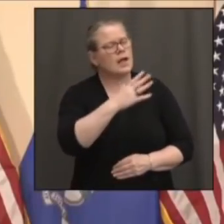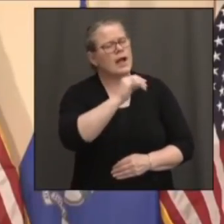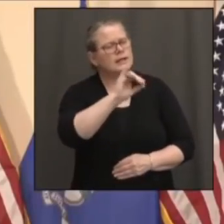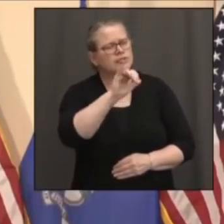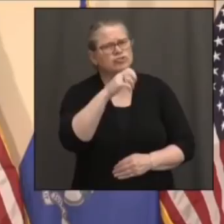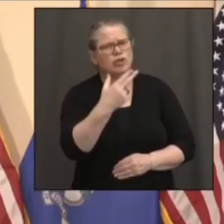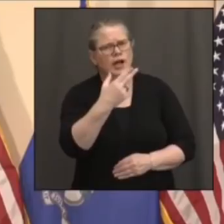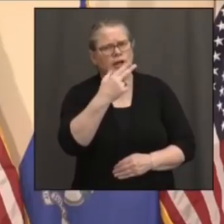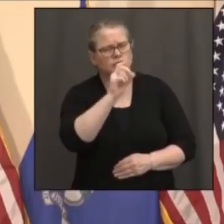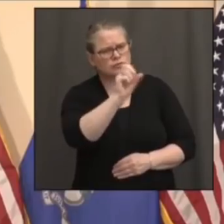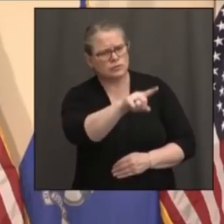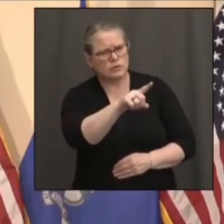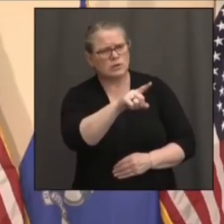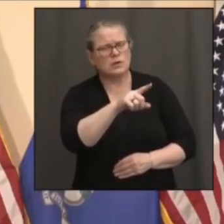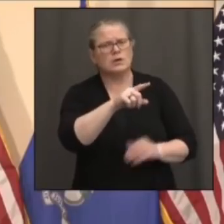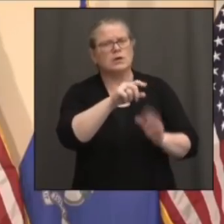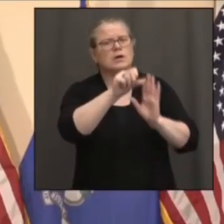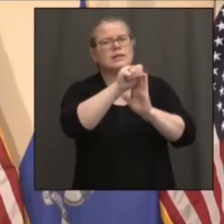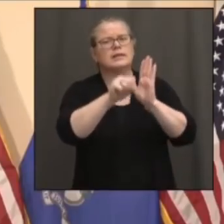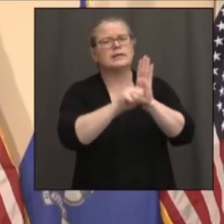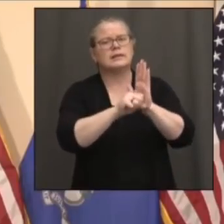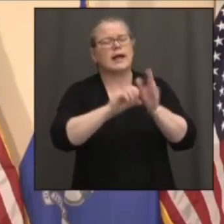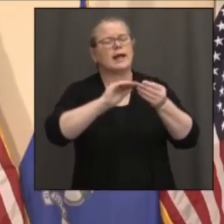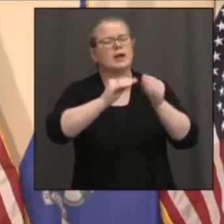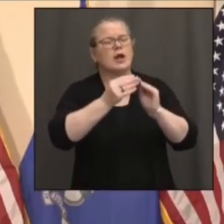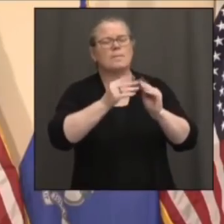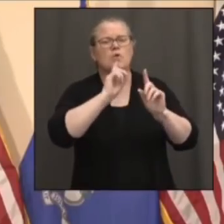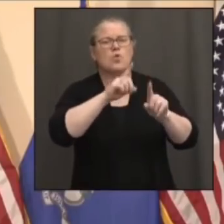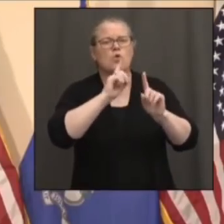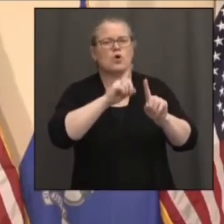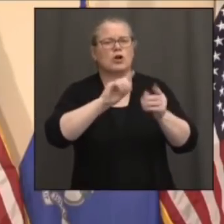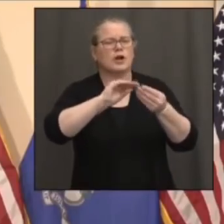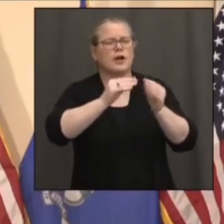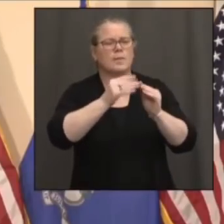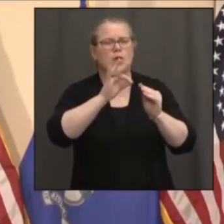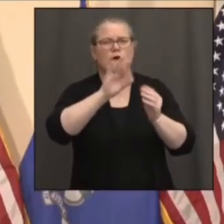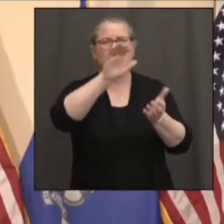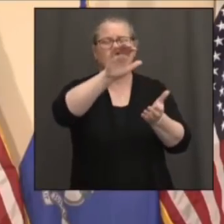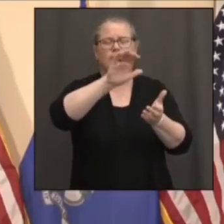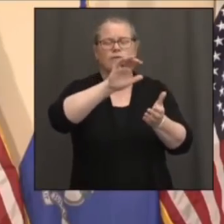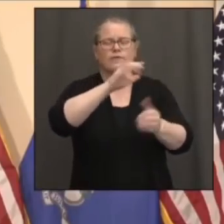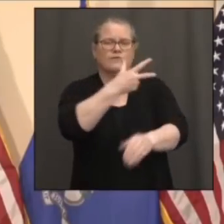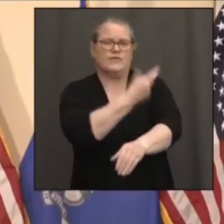the state order for vaccines will be this week?